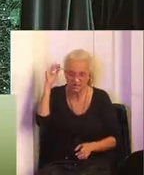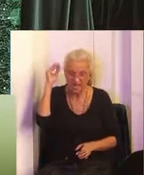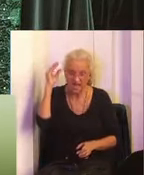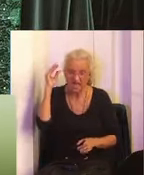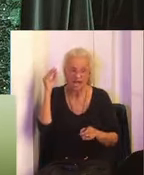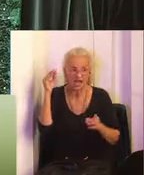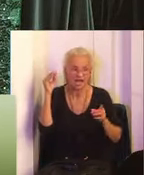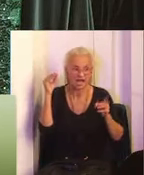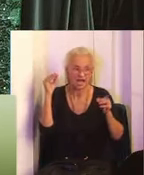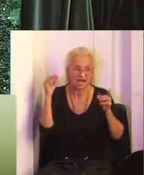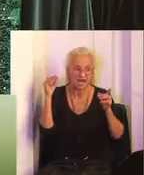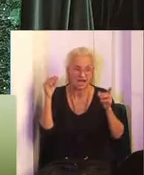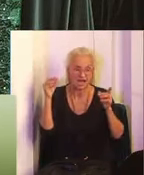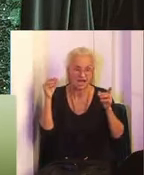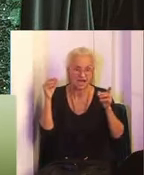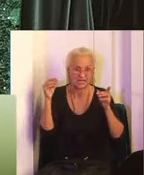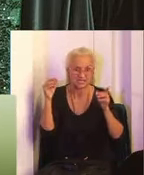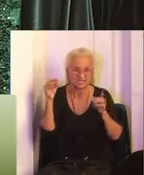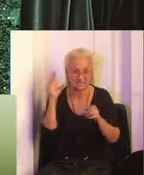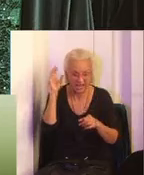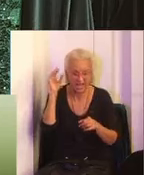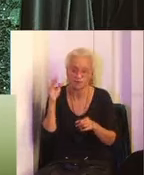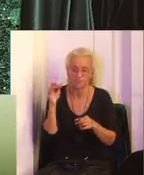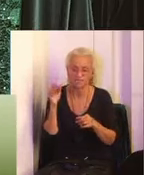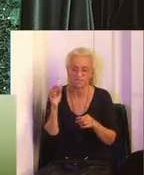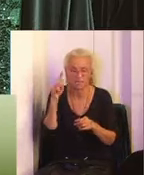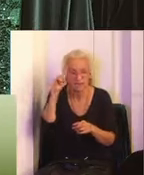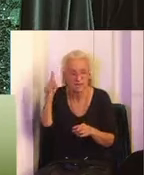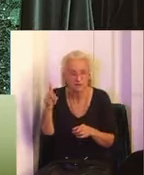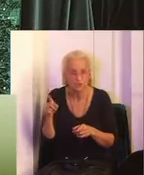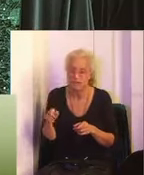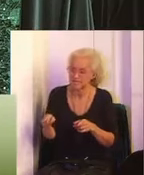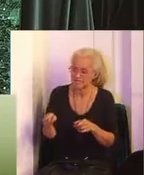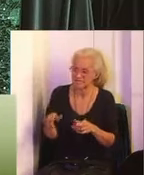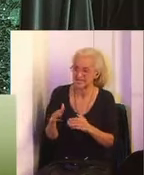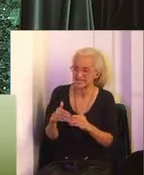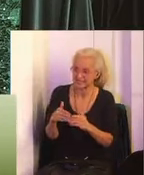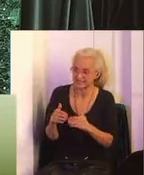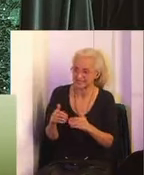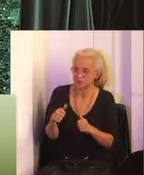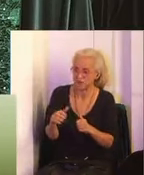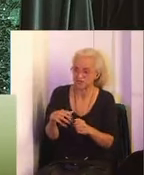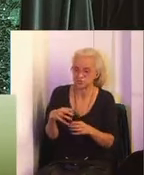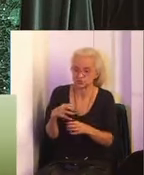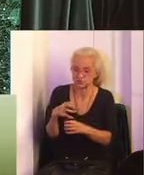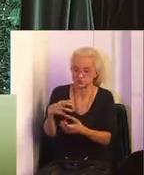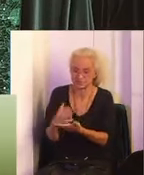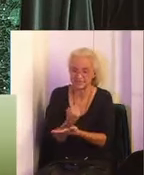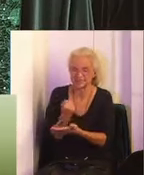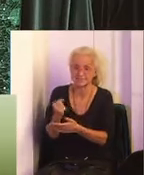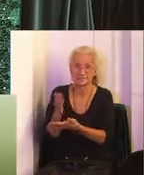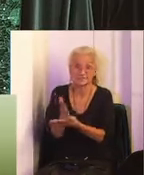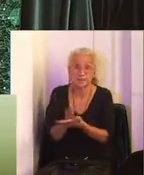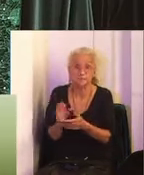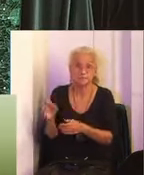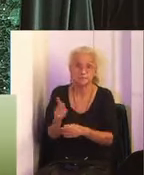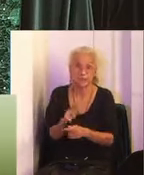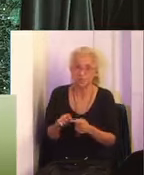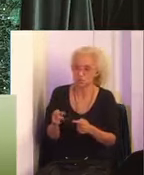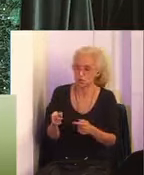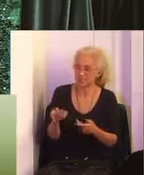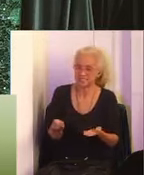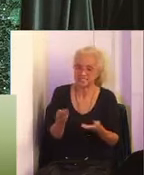clever, and he did at least try to get some of it back. So he